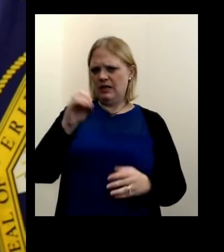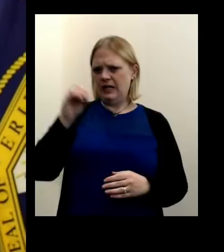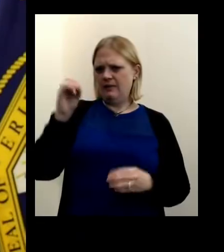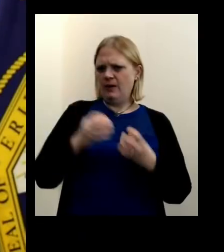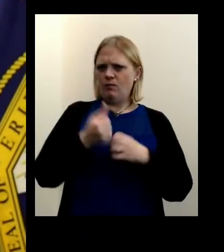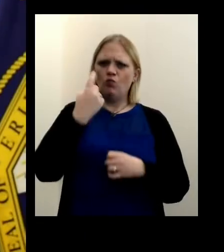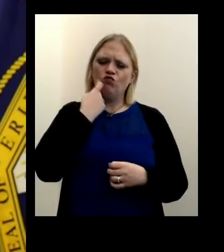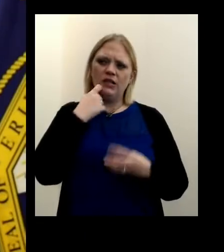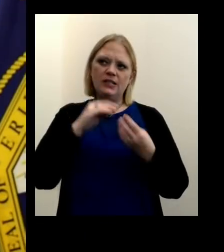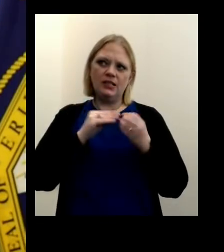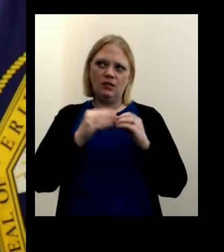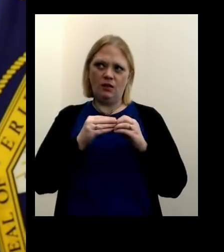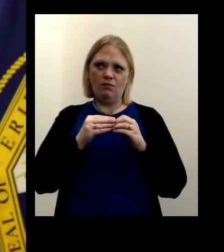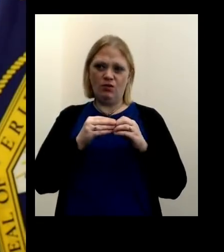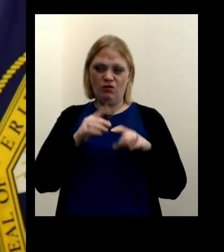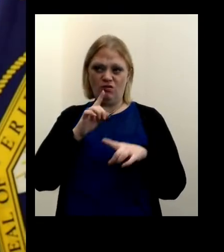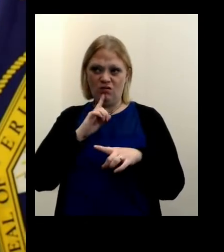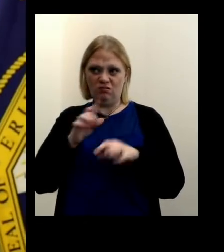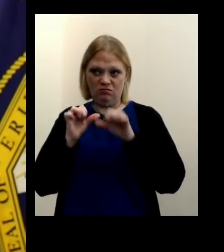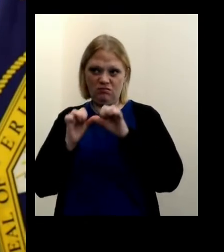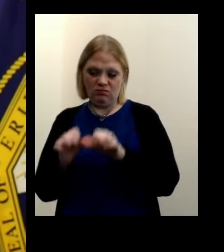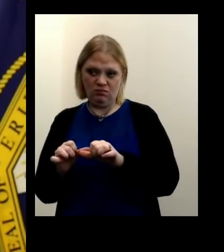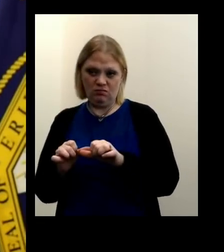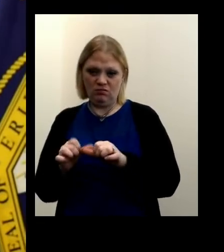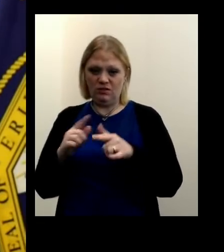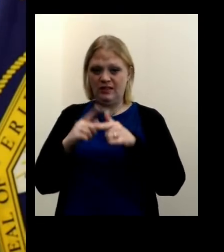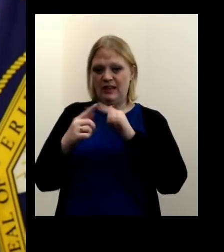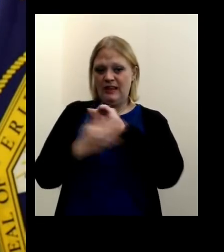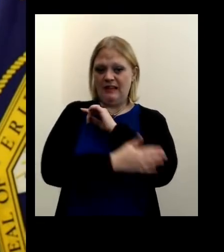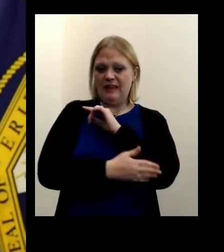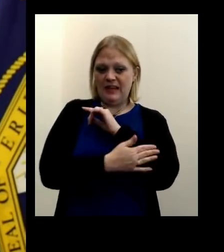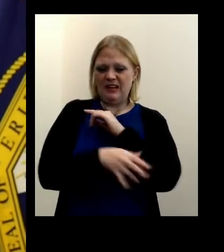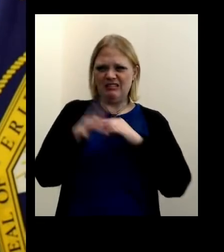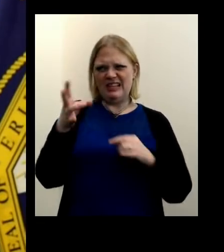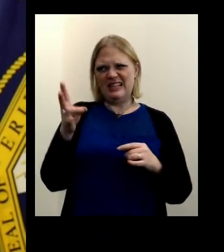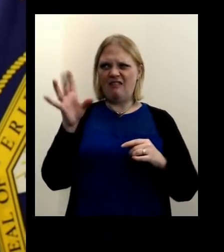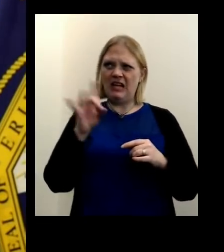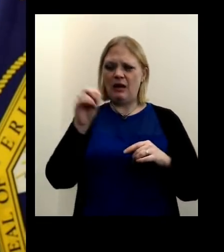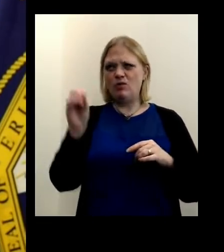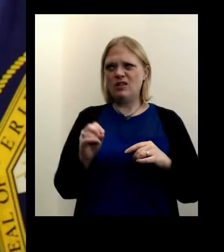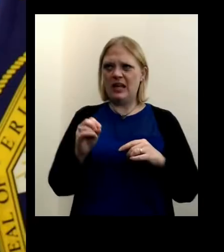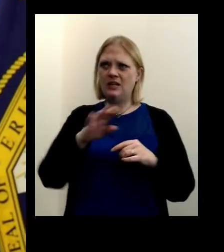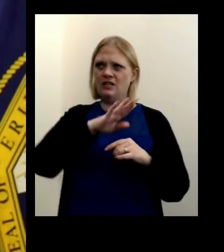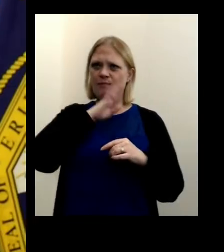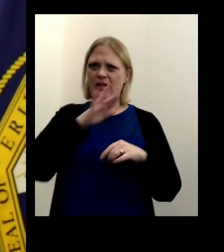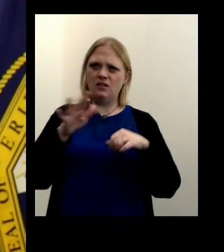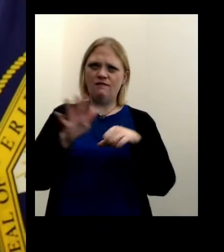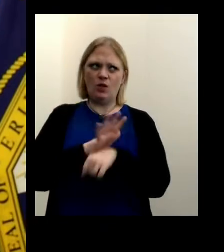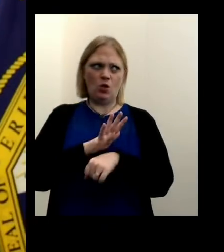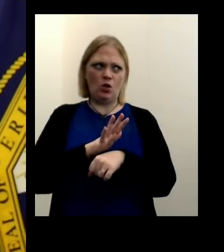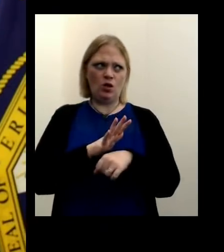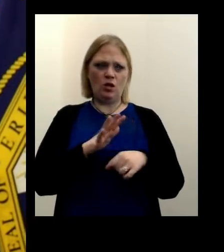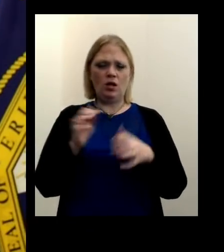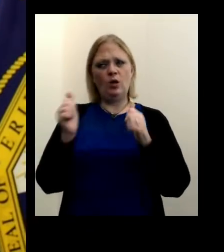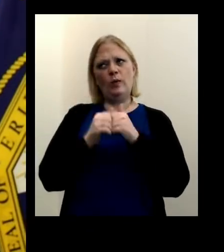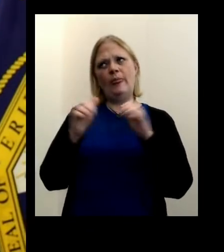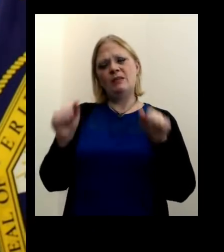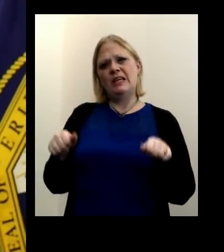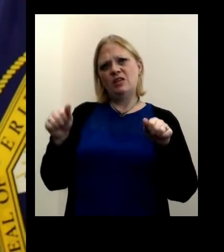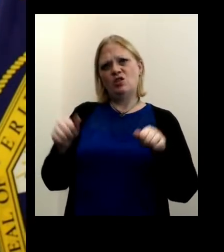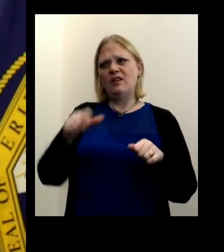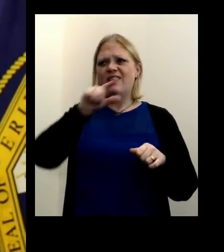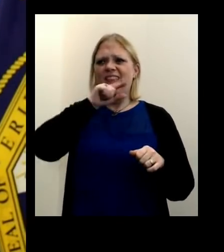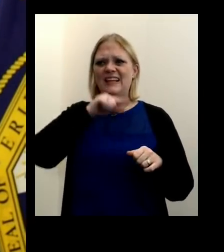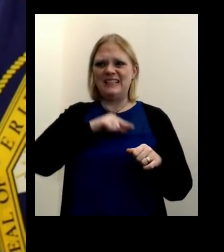you referenced hold true, and that we're looking in the county at essentially 78% of hospital beds being full, and with the potential of a